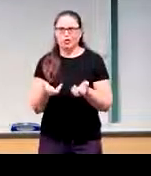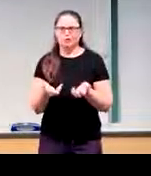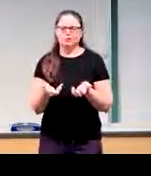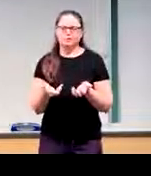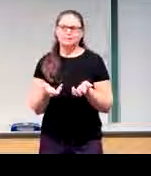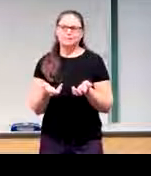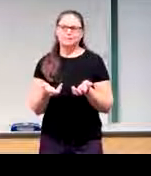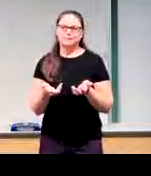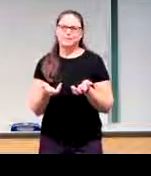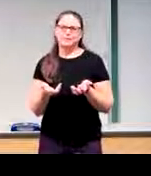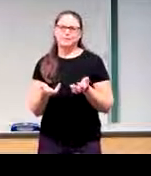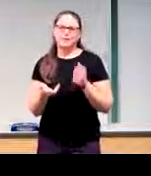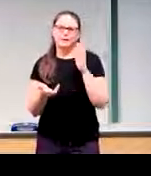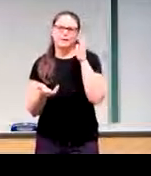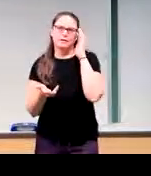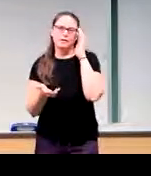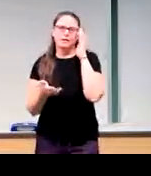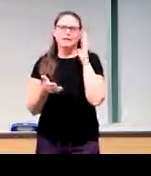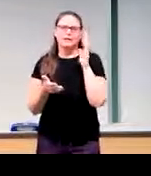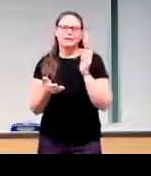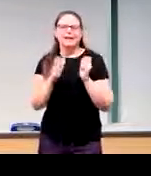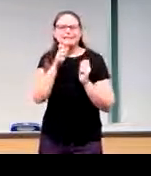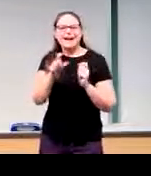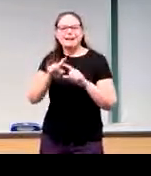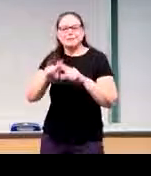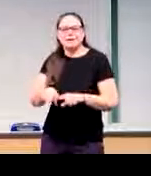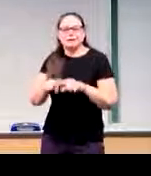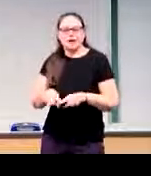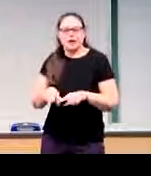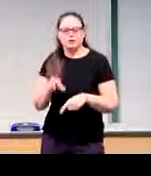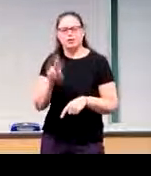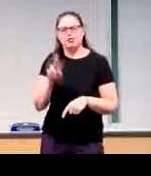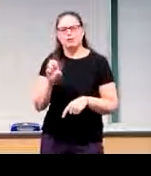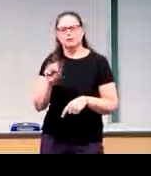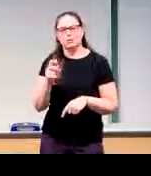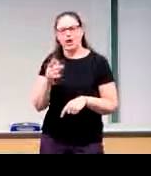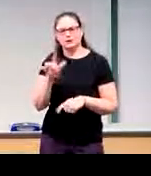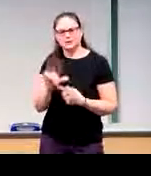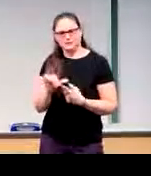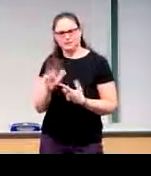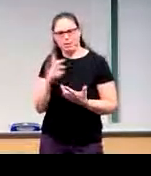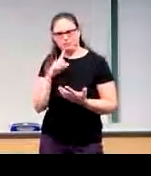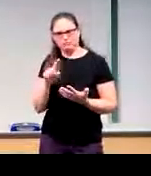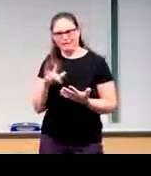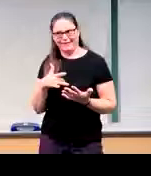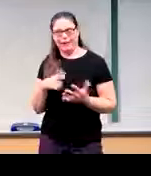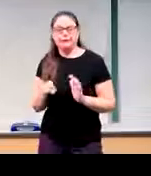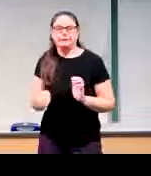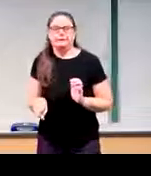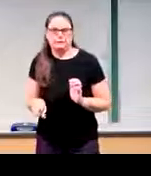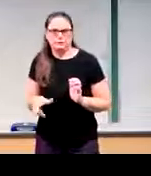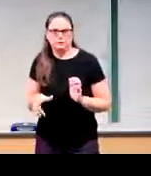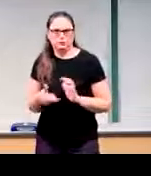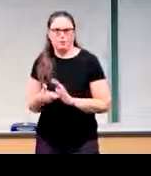situations, and not based on reciprocity. But they also need to be able to manage